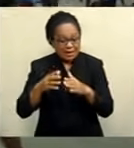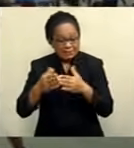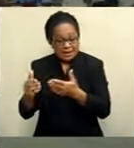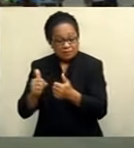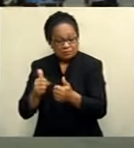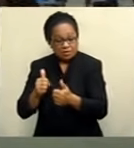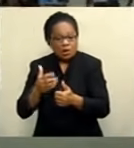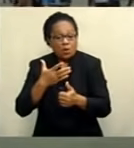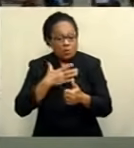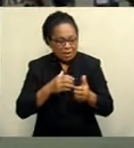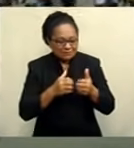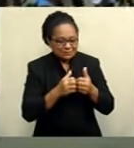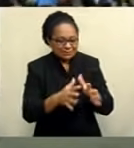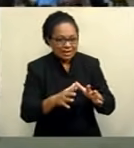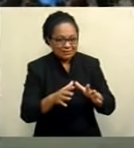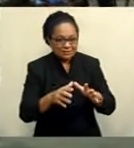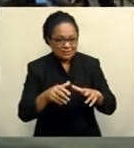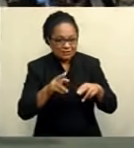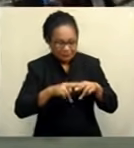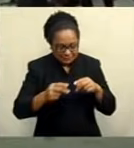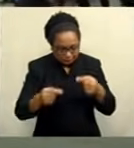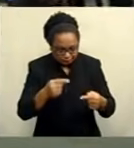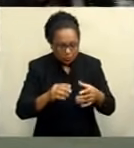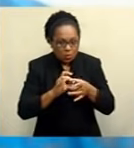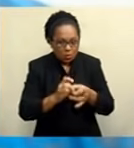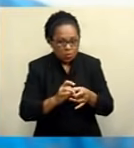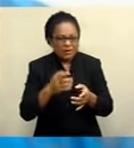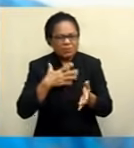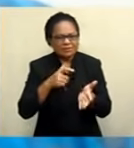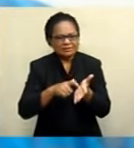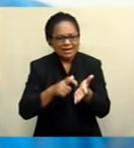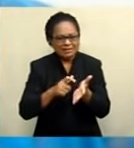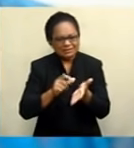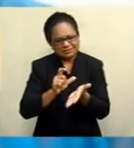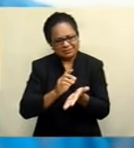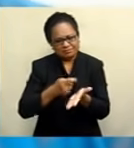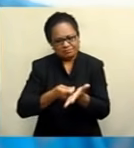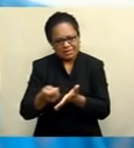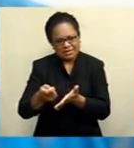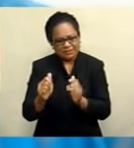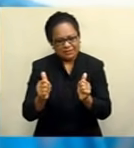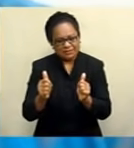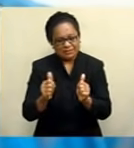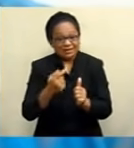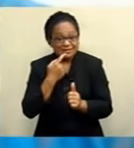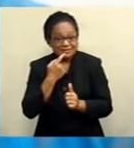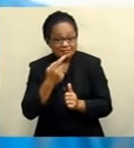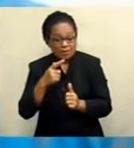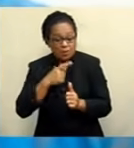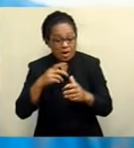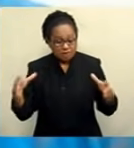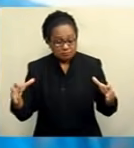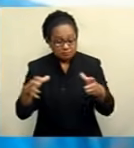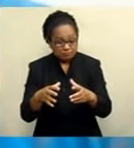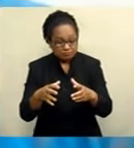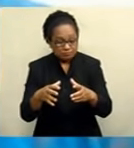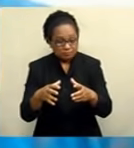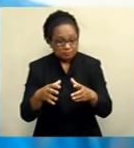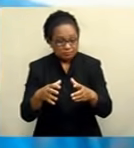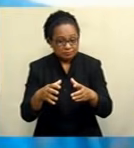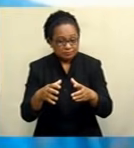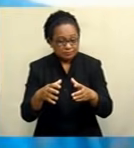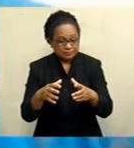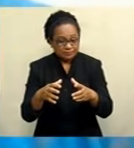local competition gets back on track and its debts are cleared. One of the sole reasons that we have come together to form the